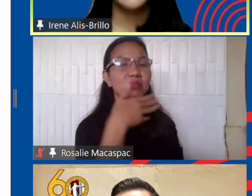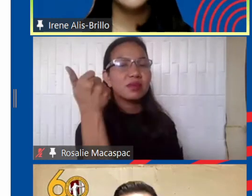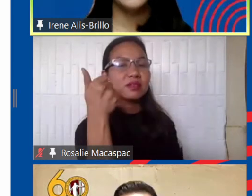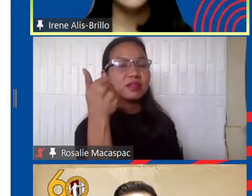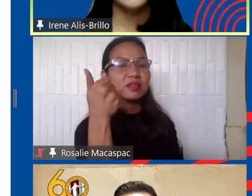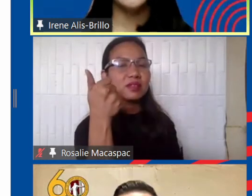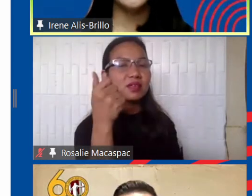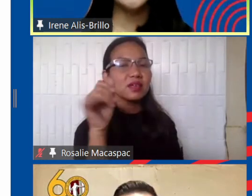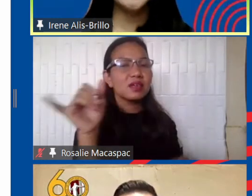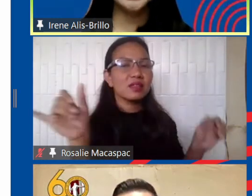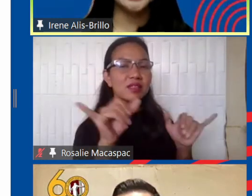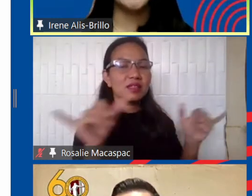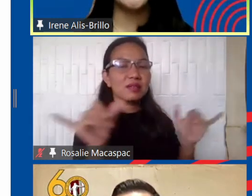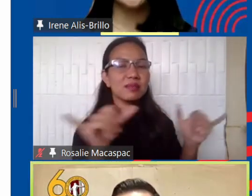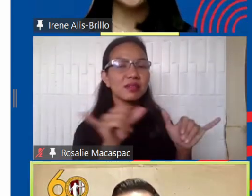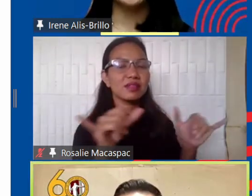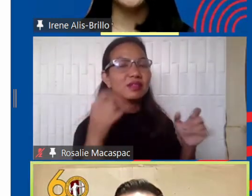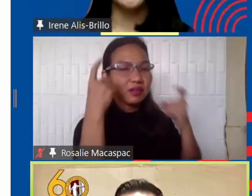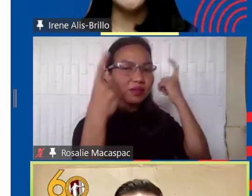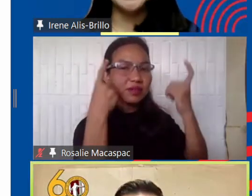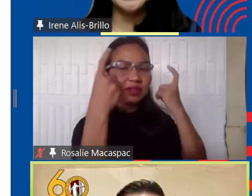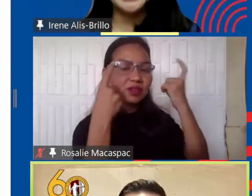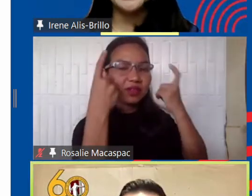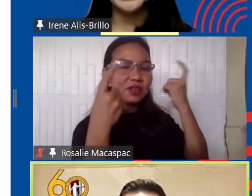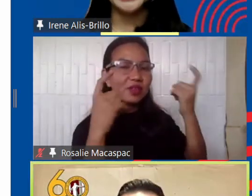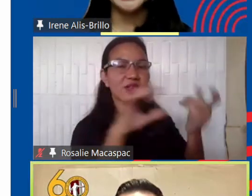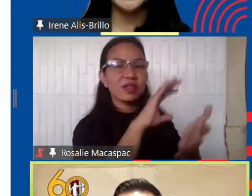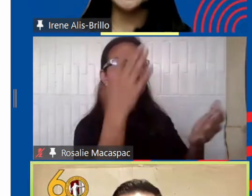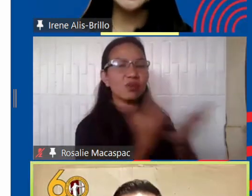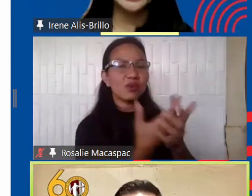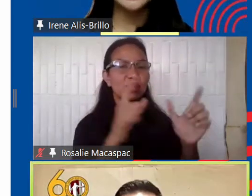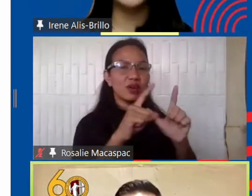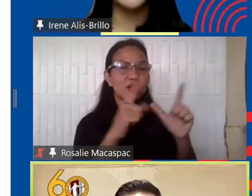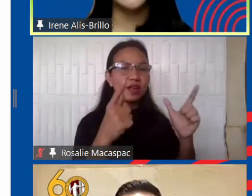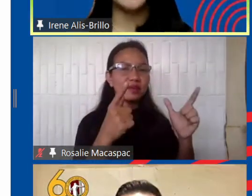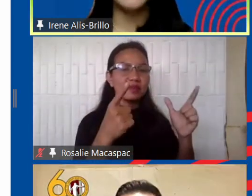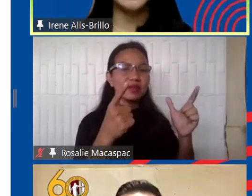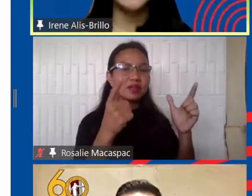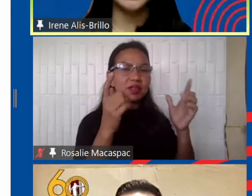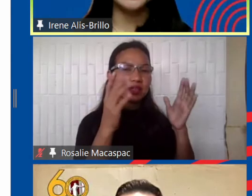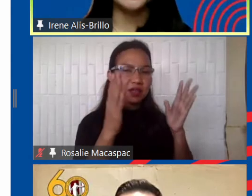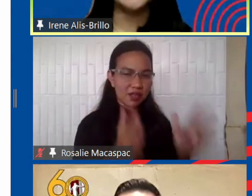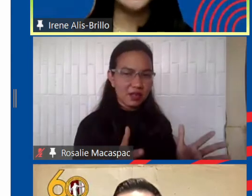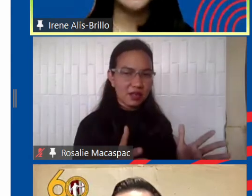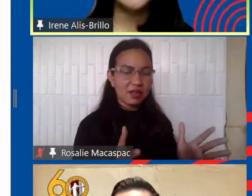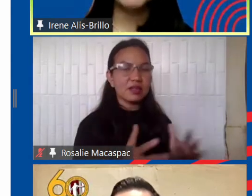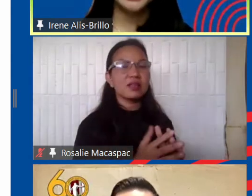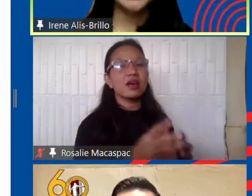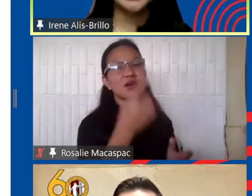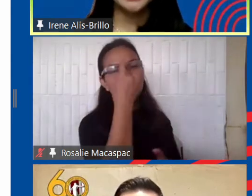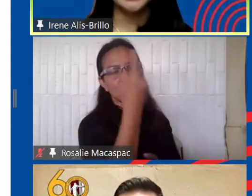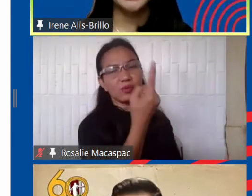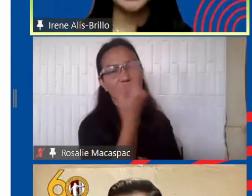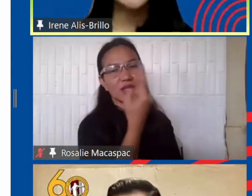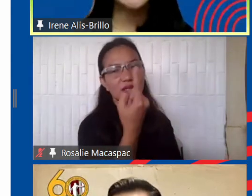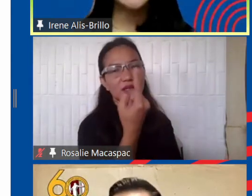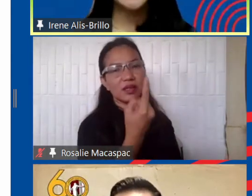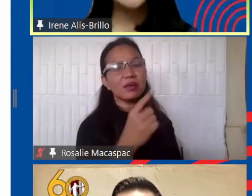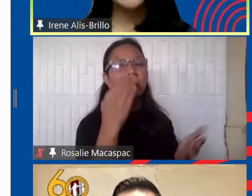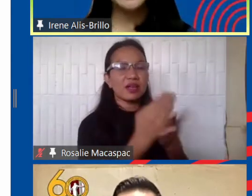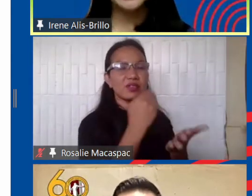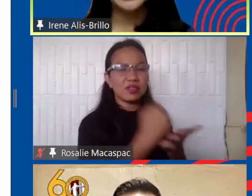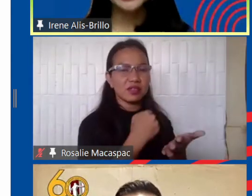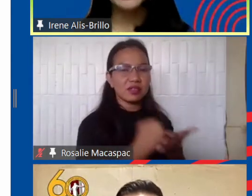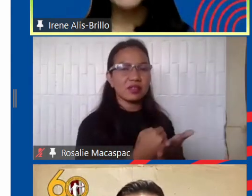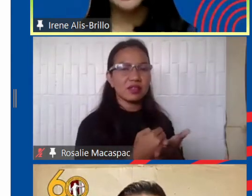similar concerns of all libraries, or not even libraries alone. Budget talaga.